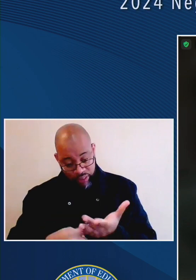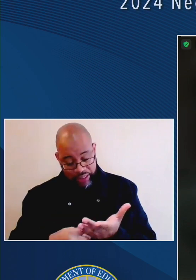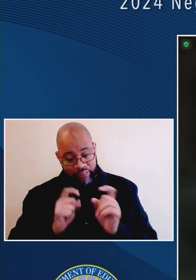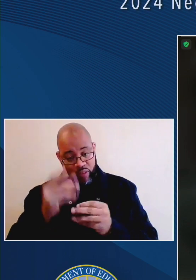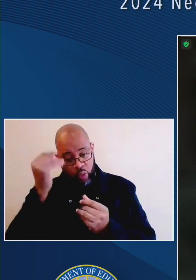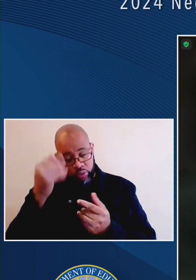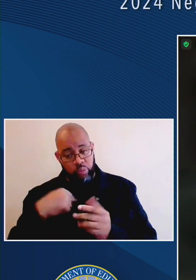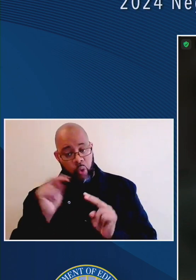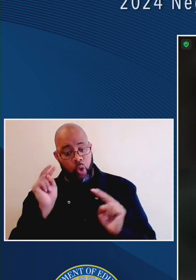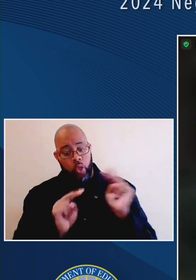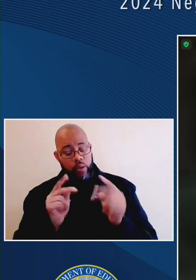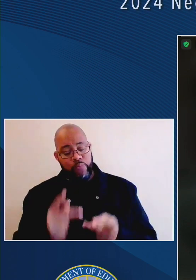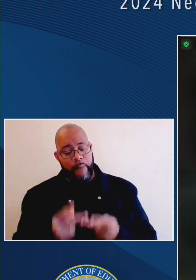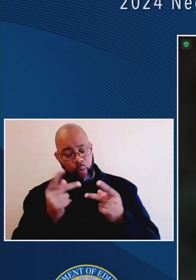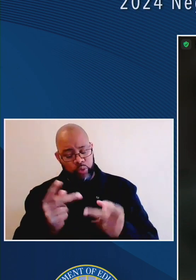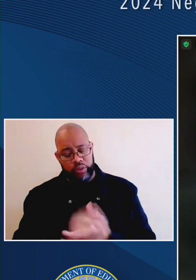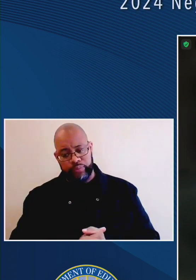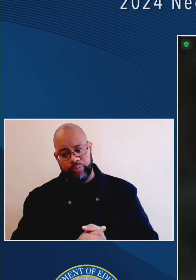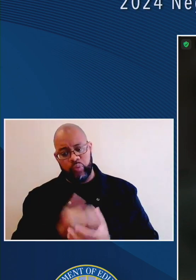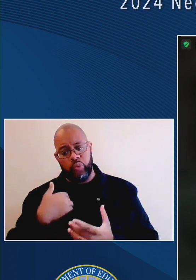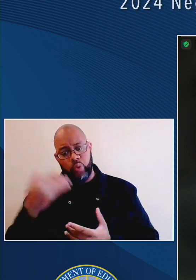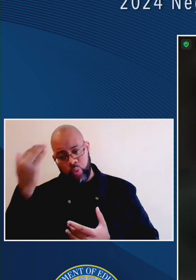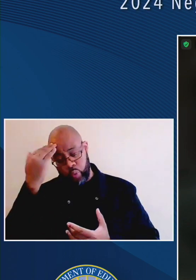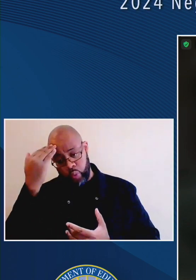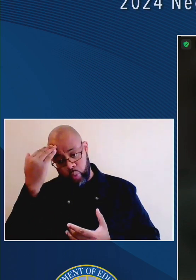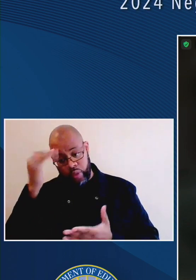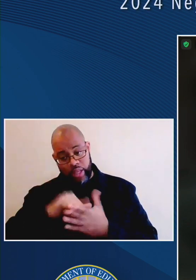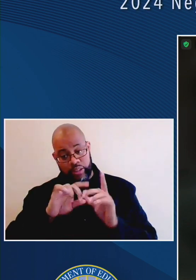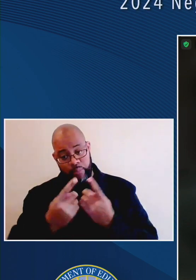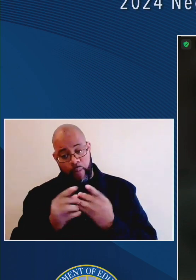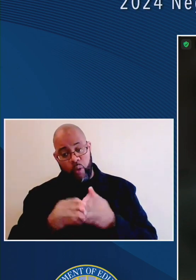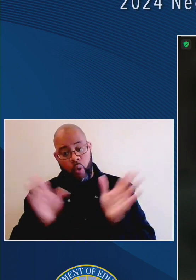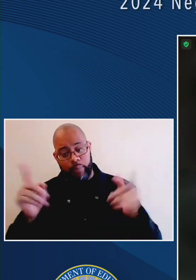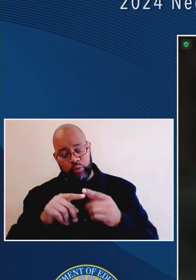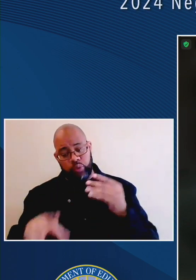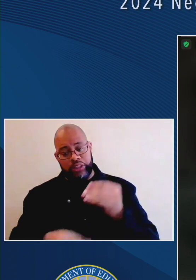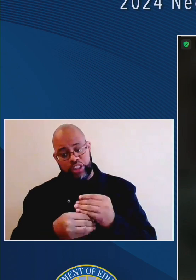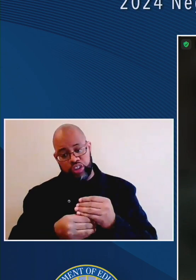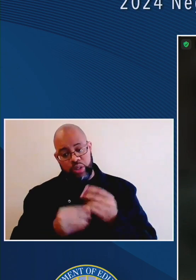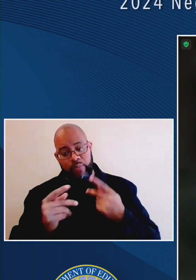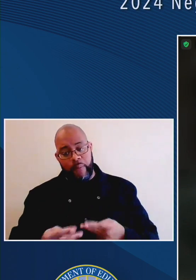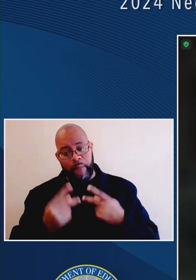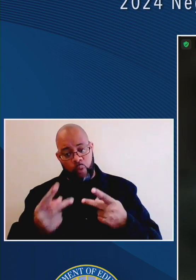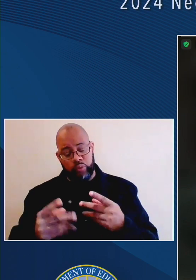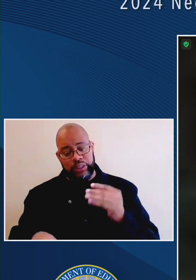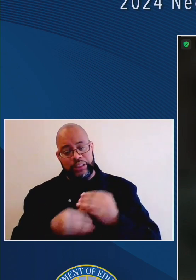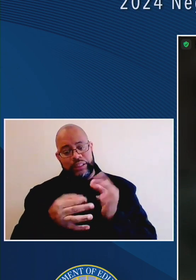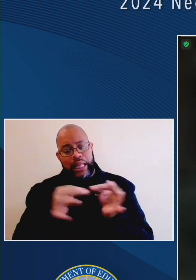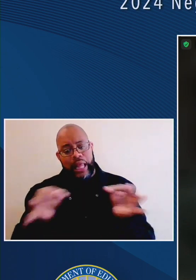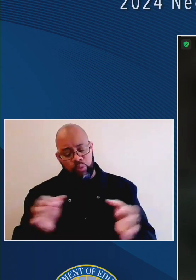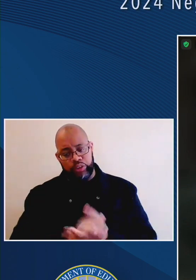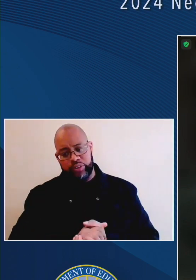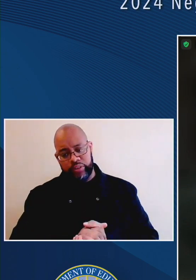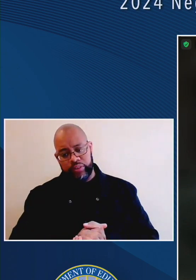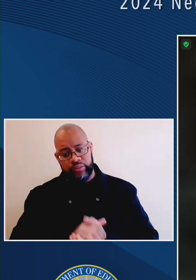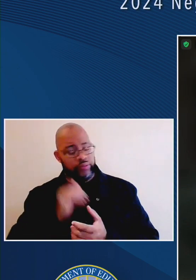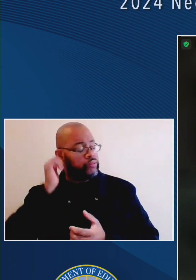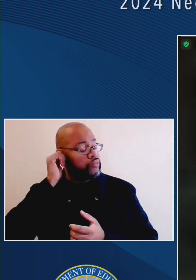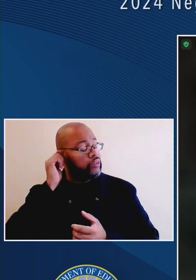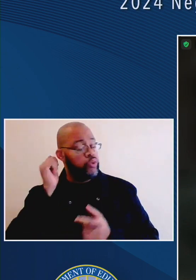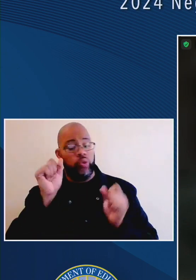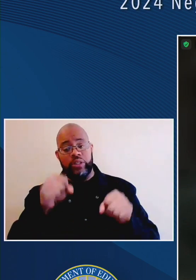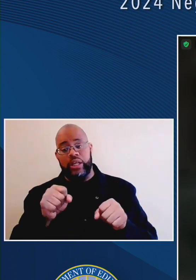these reputations on certain political spectrums, we span the full political spectrum on the ground, in the communities of Washington,